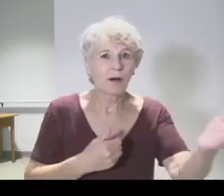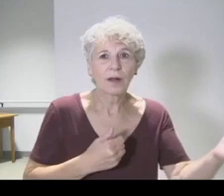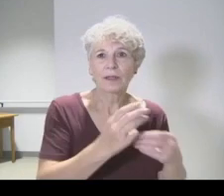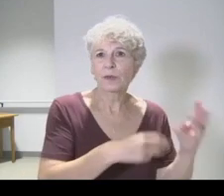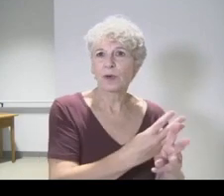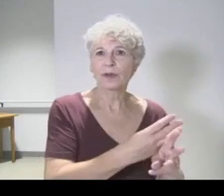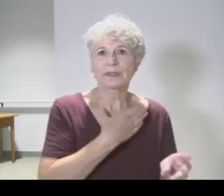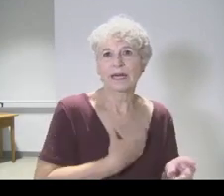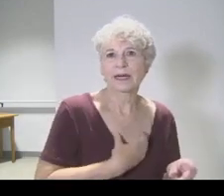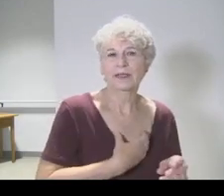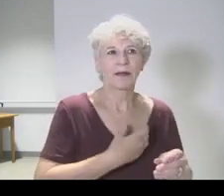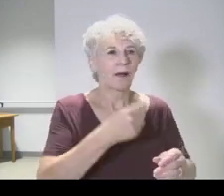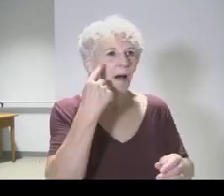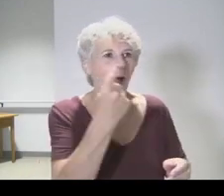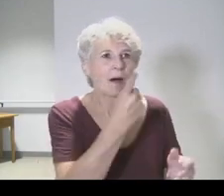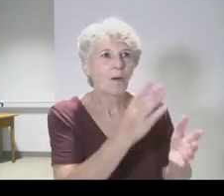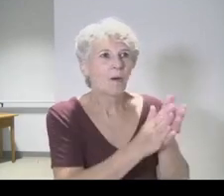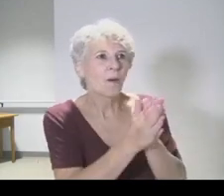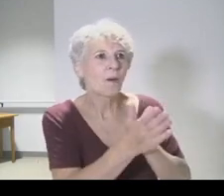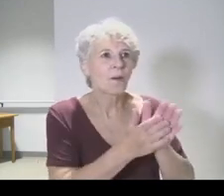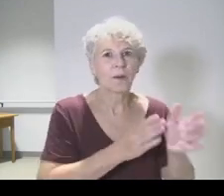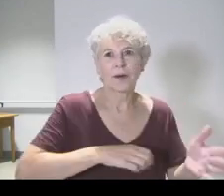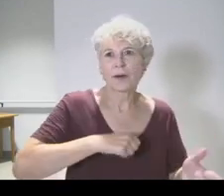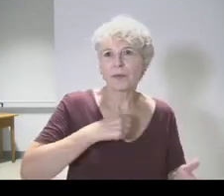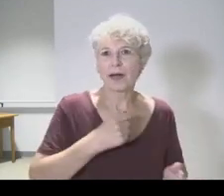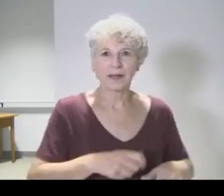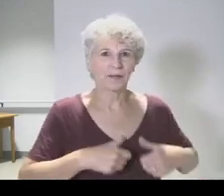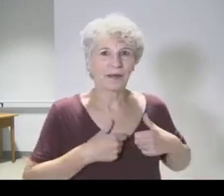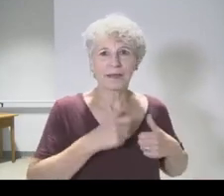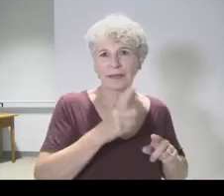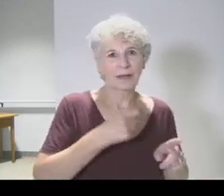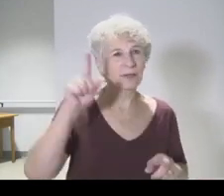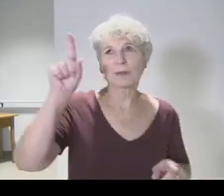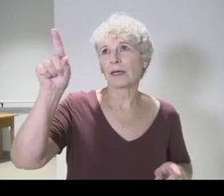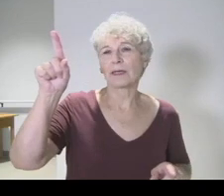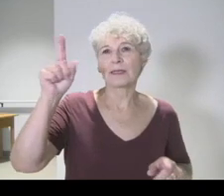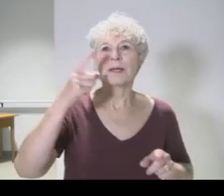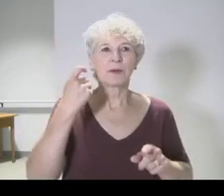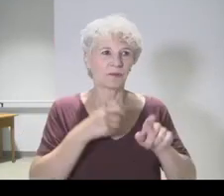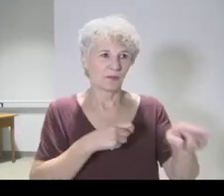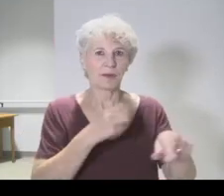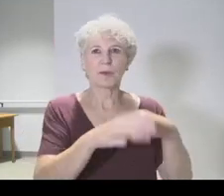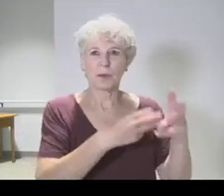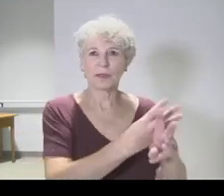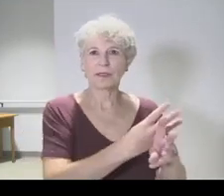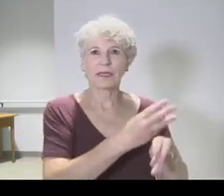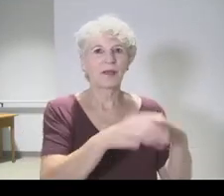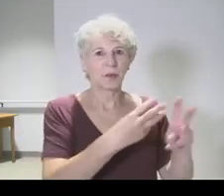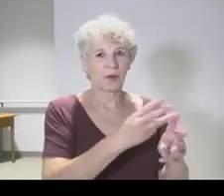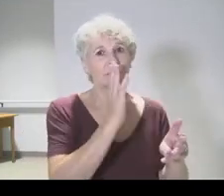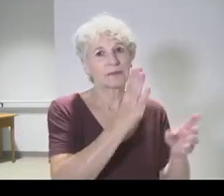flesh and the desires of the eyes and the pride of life is not from the Father, but is from the world. And the world is